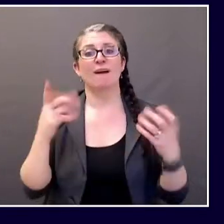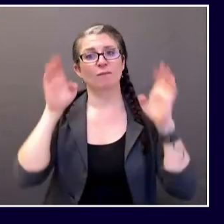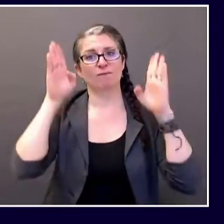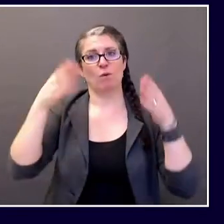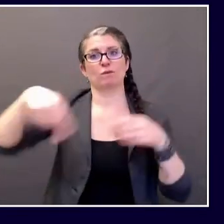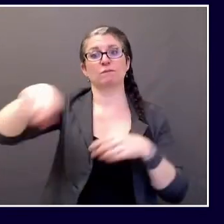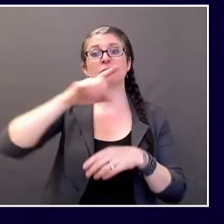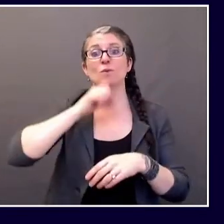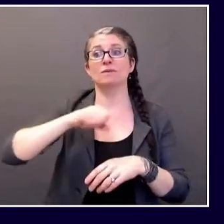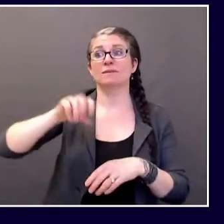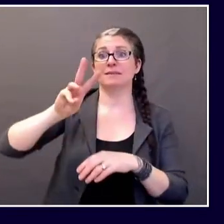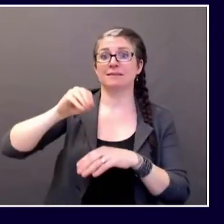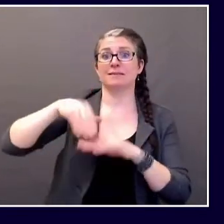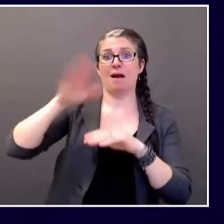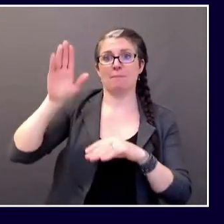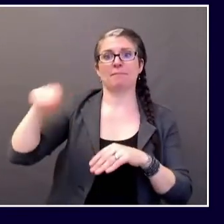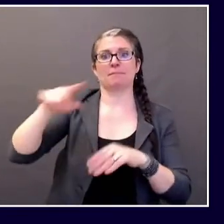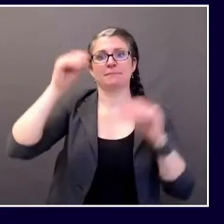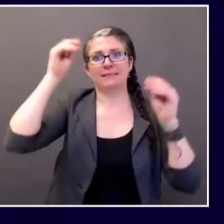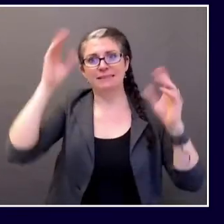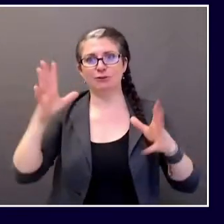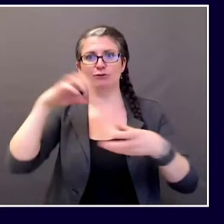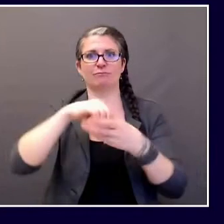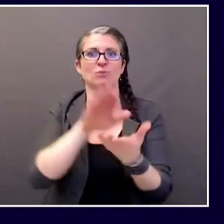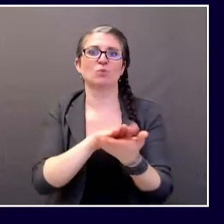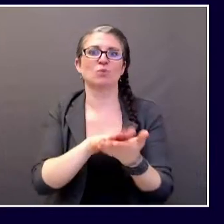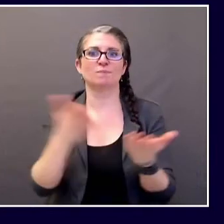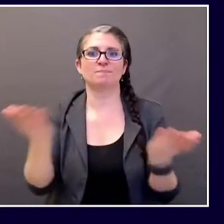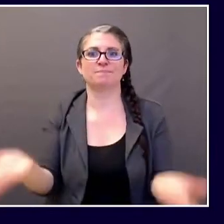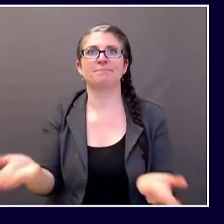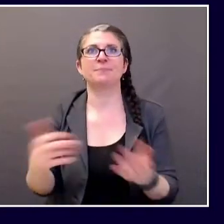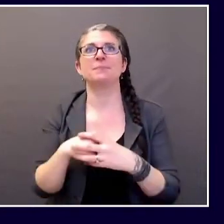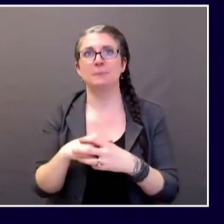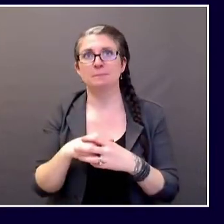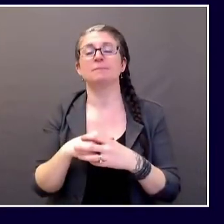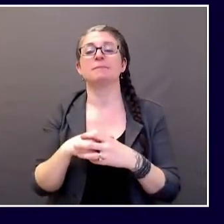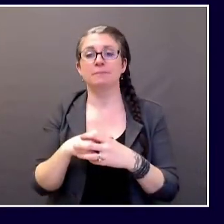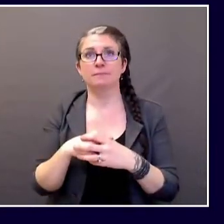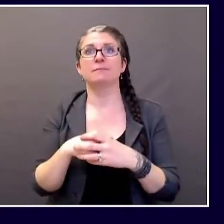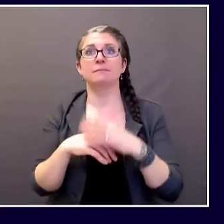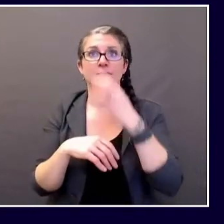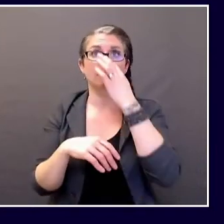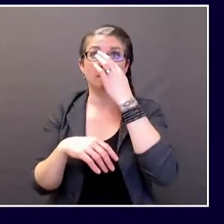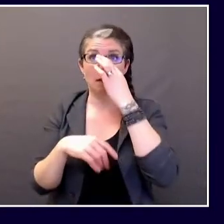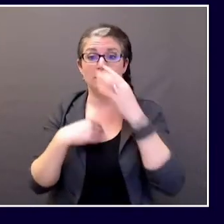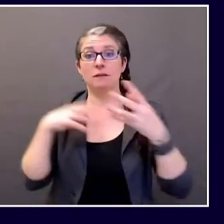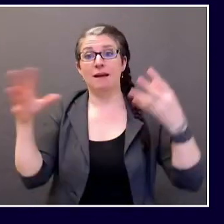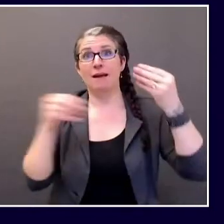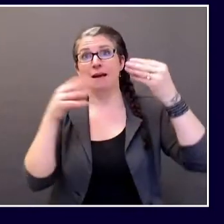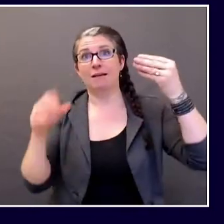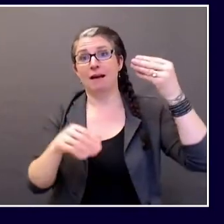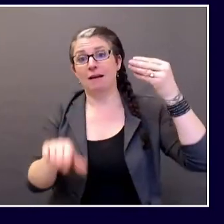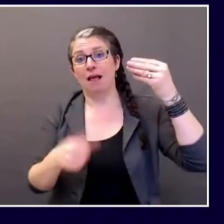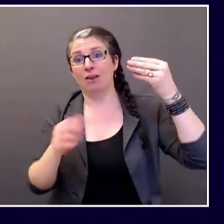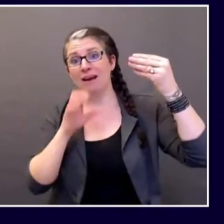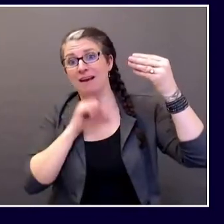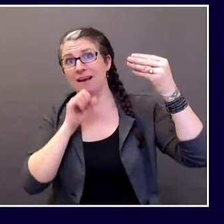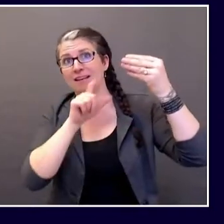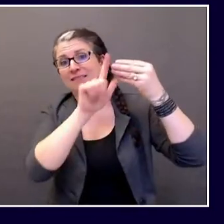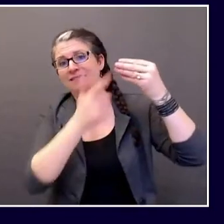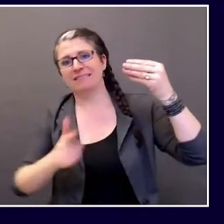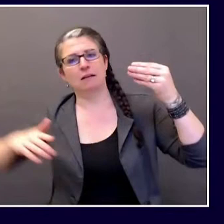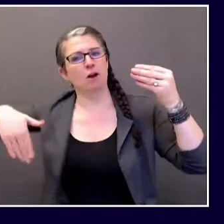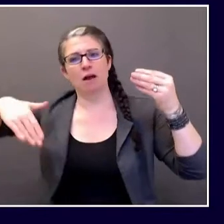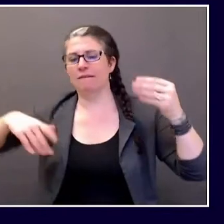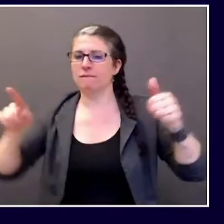special clinics lined up. So we don't think we need to do it for logistical reasons, and we are maintaining this age eligibility standard for